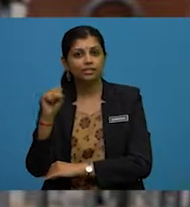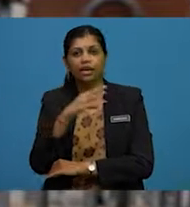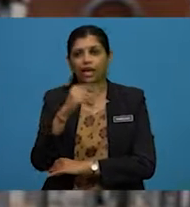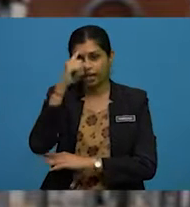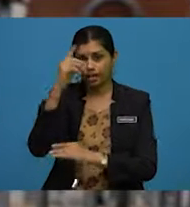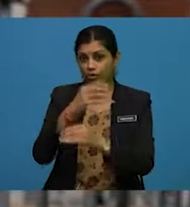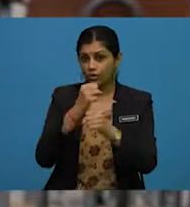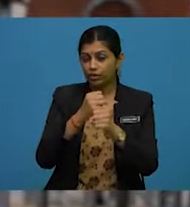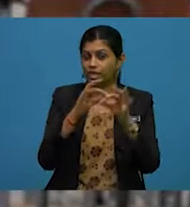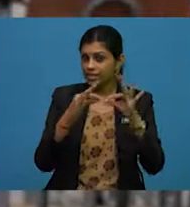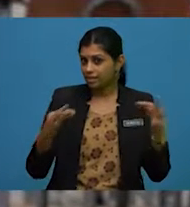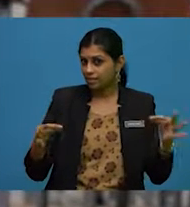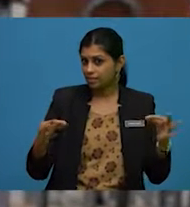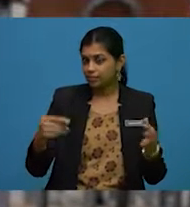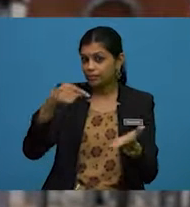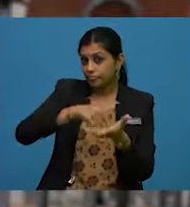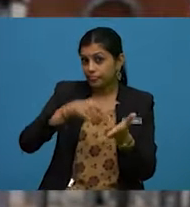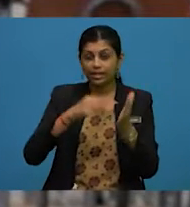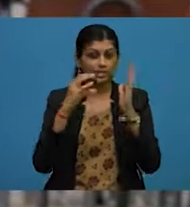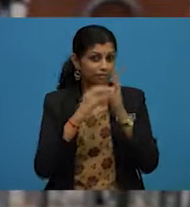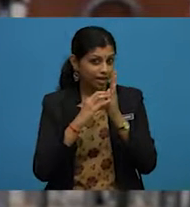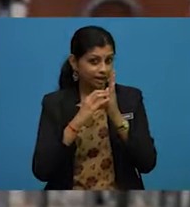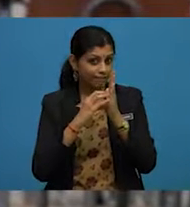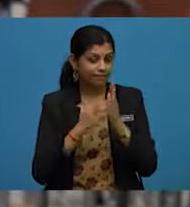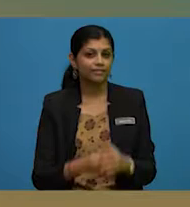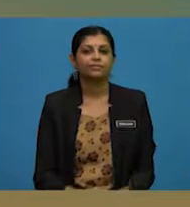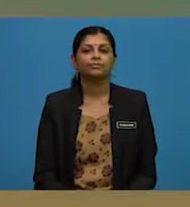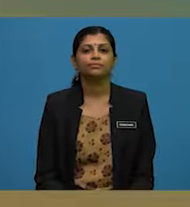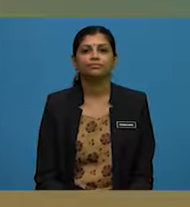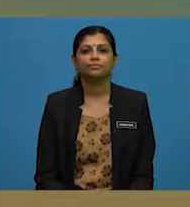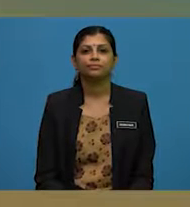concluding sentence in this paragraph?